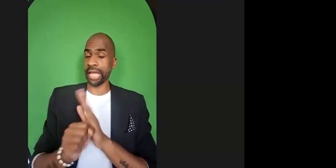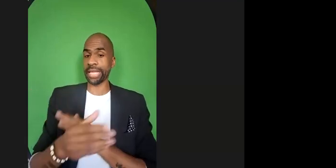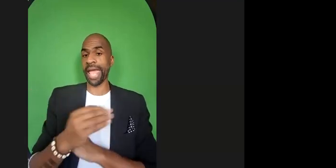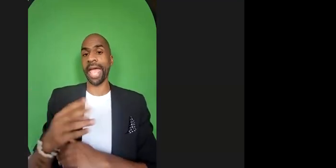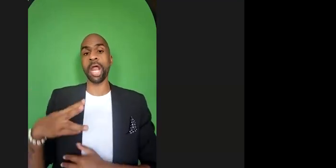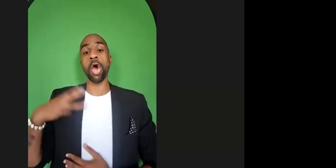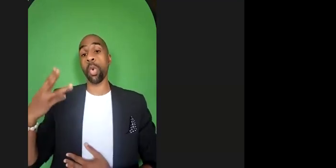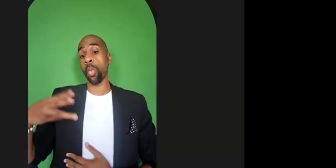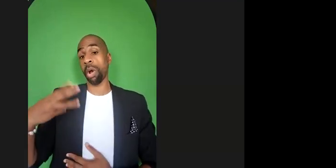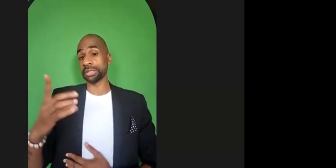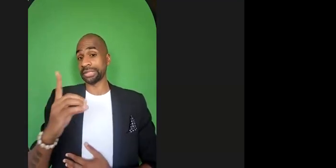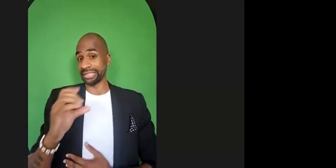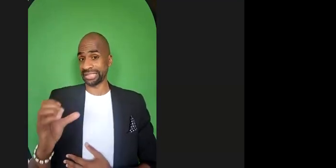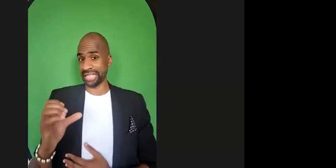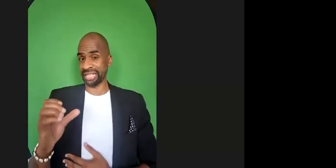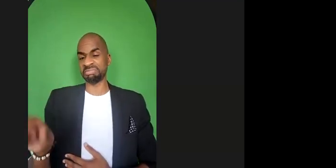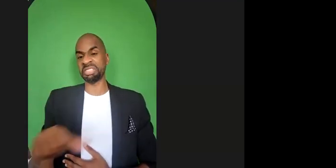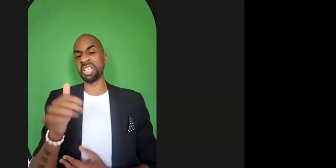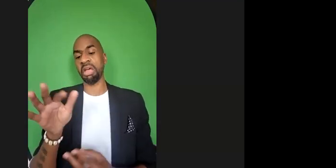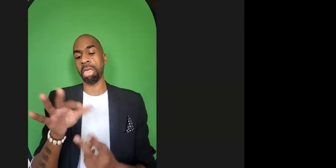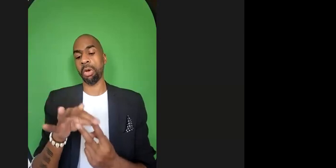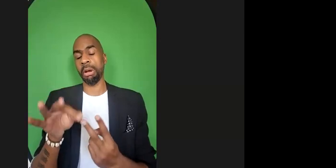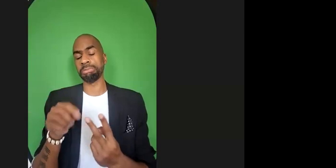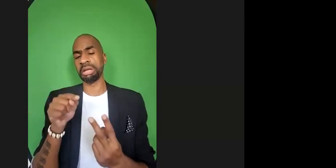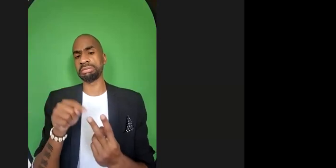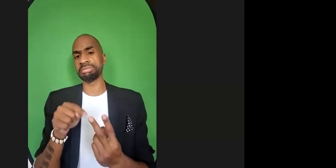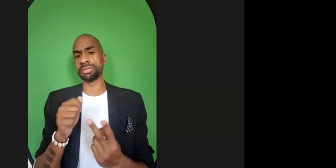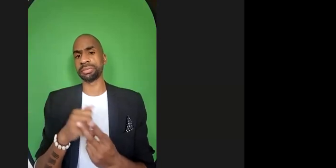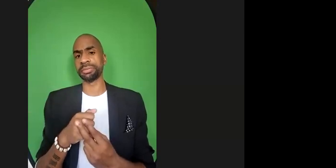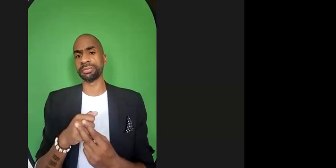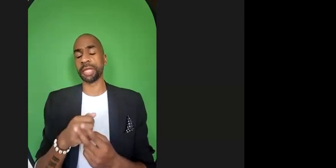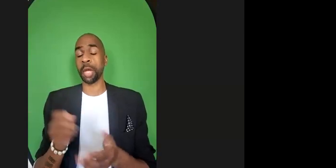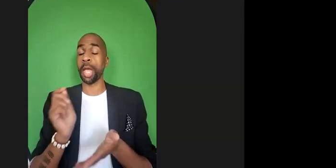that has been written into statute that allows